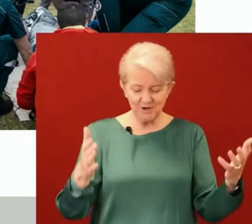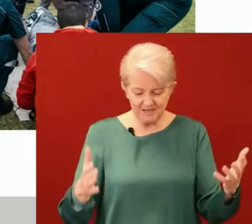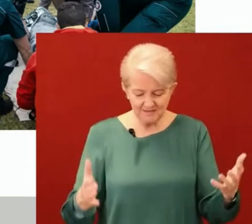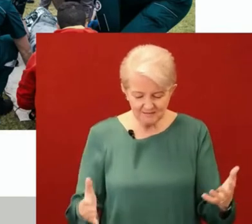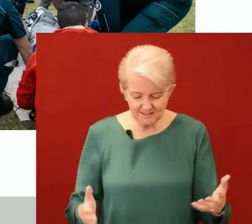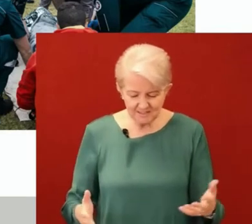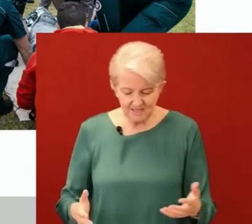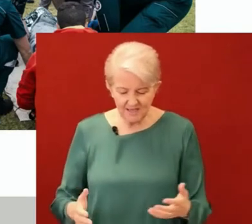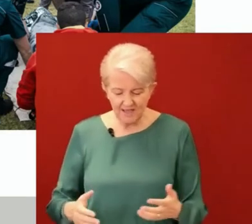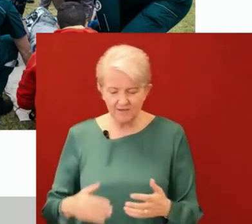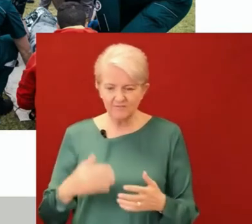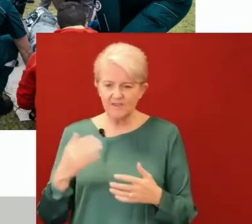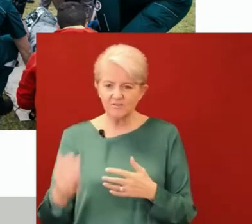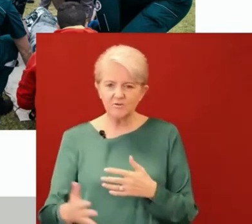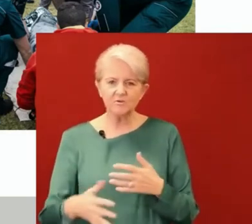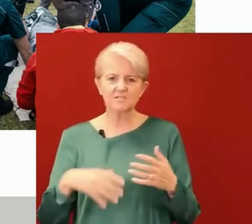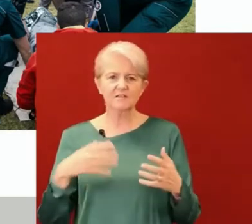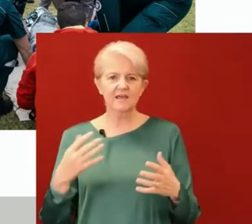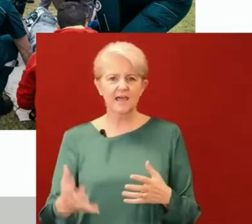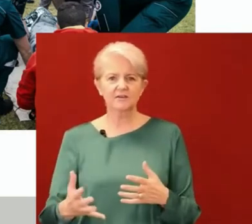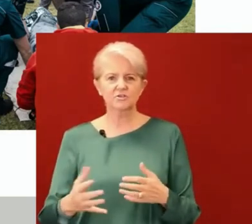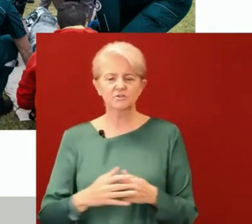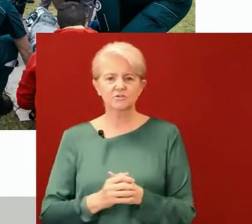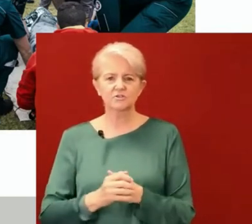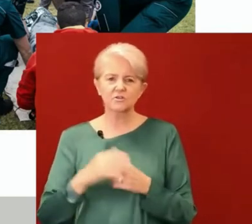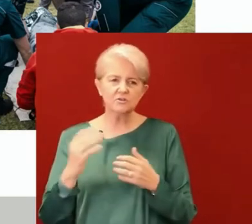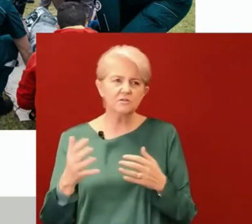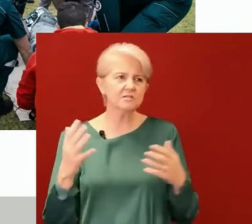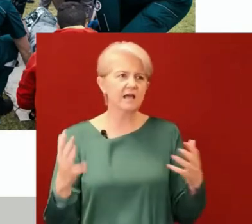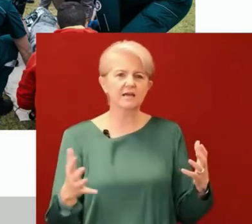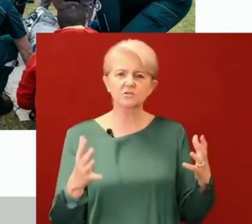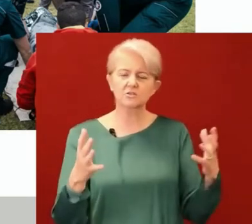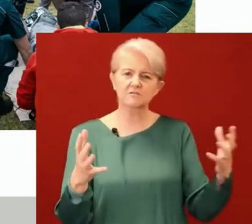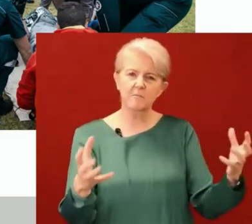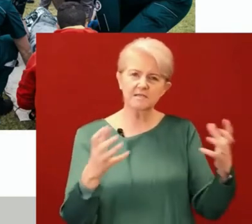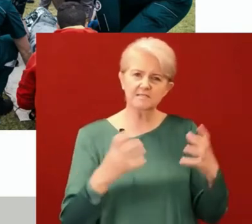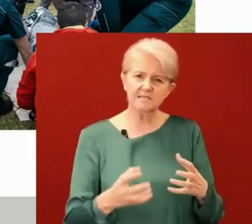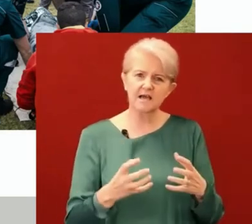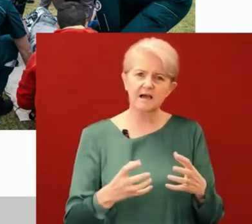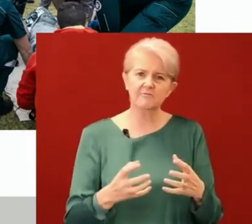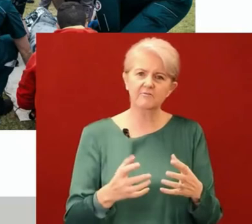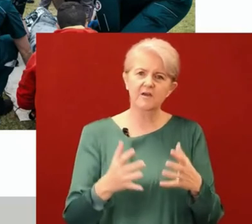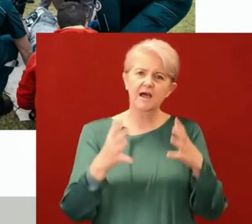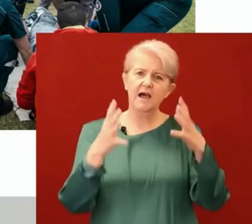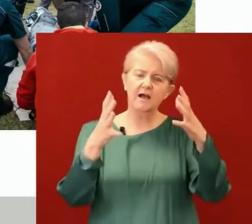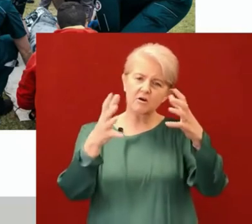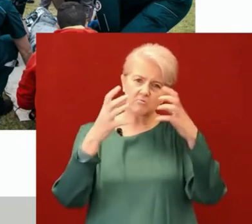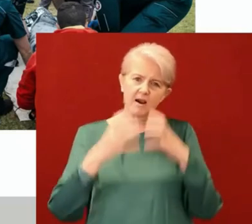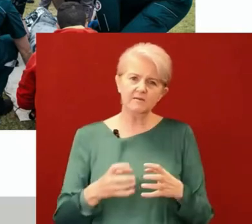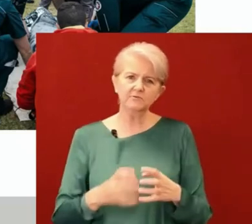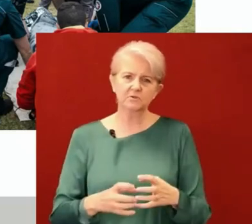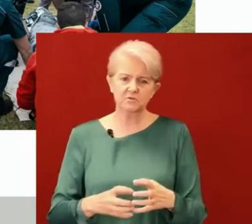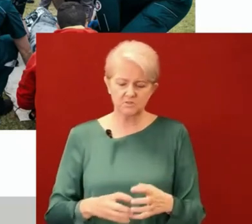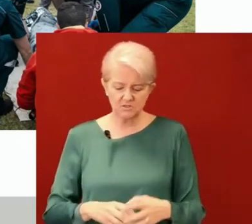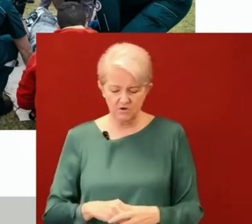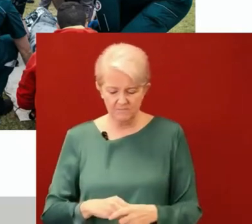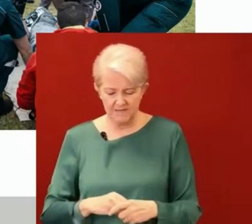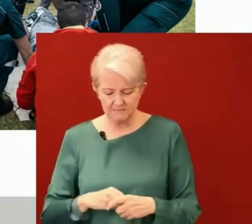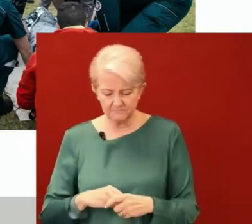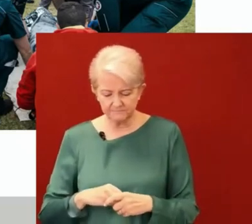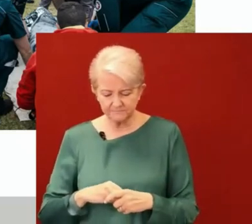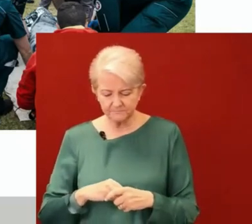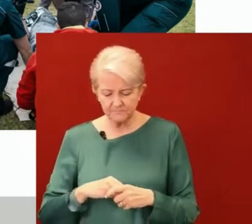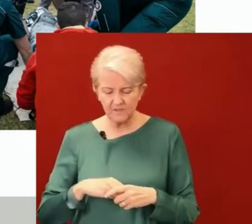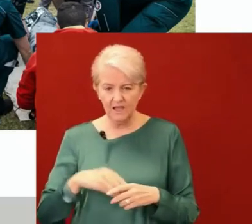from their learnings, their thoughts and their attitudes. The thoughts and attitudes of my staff are a great influence on